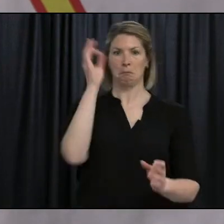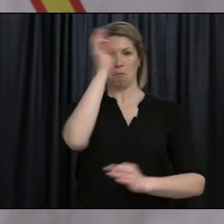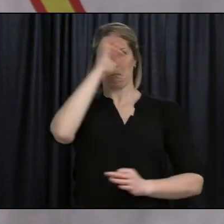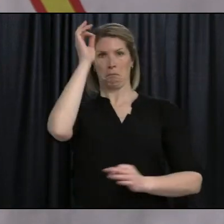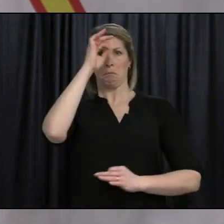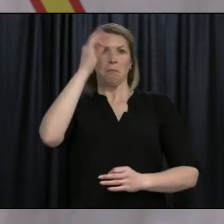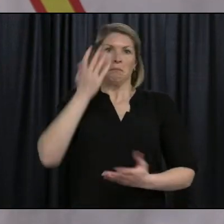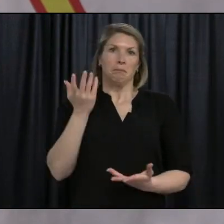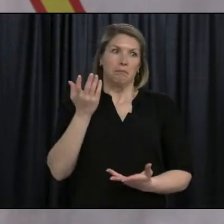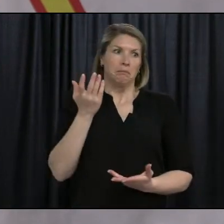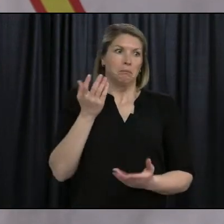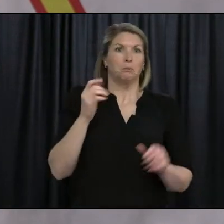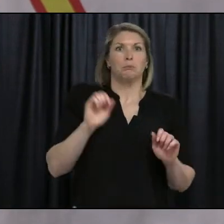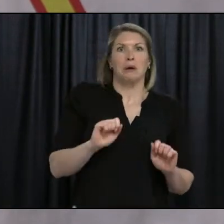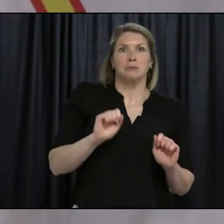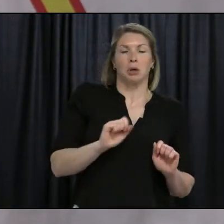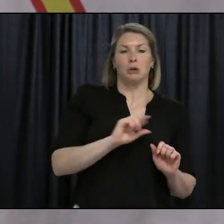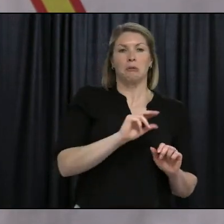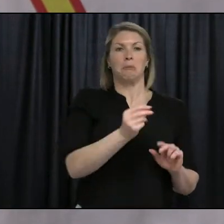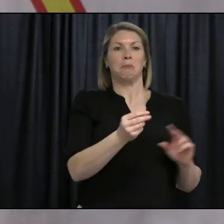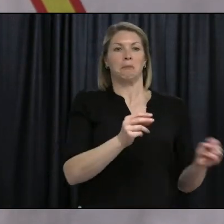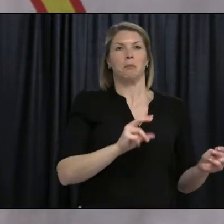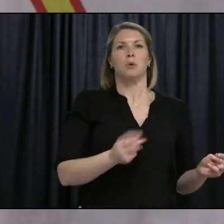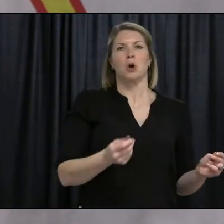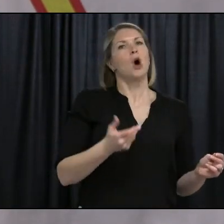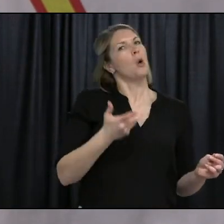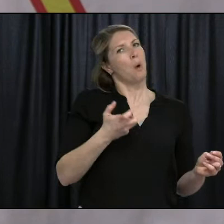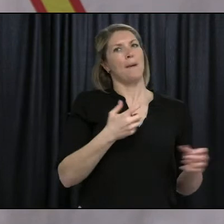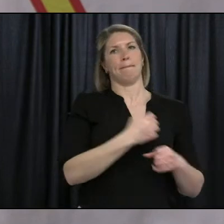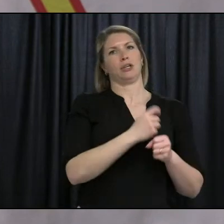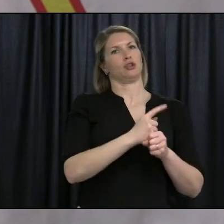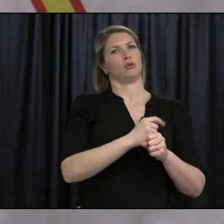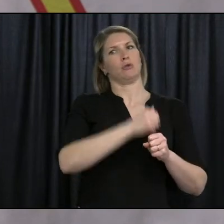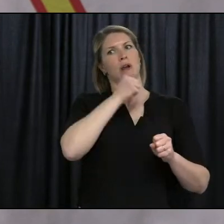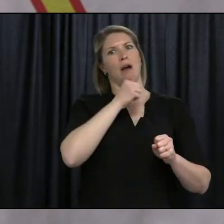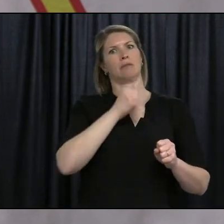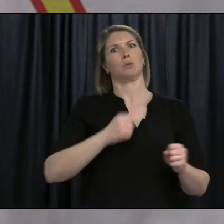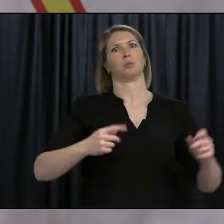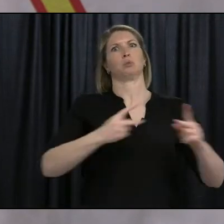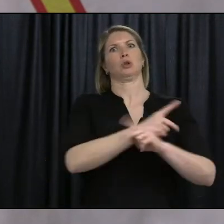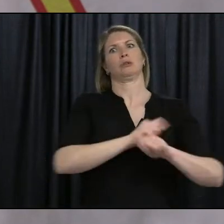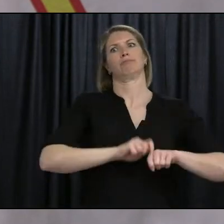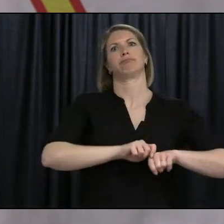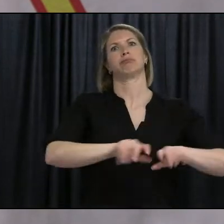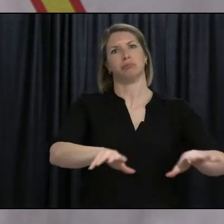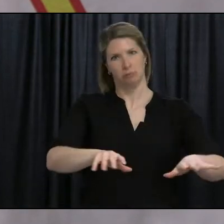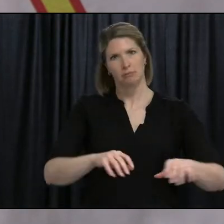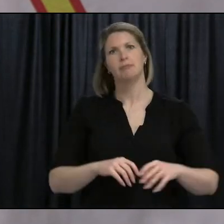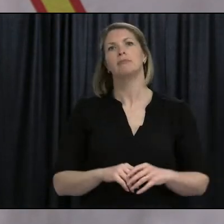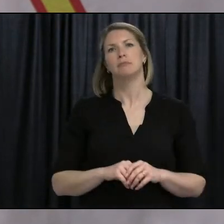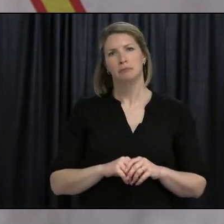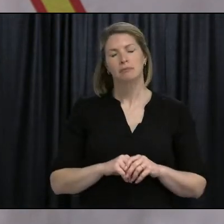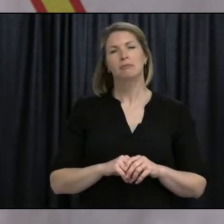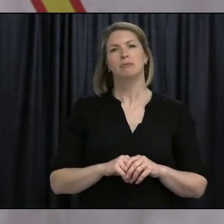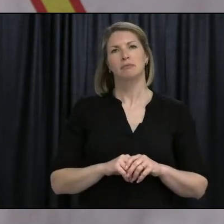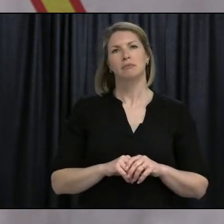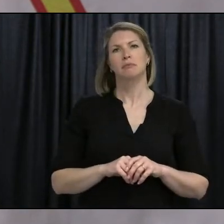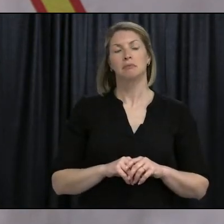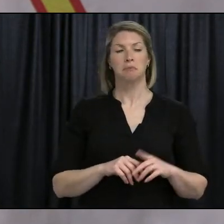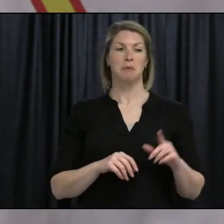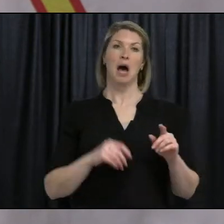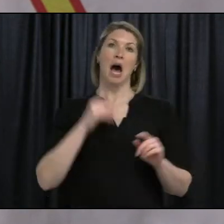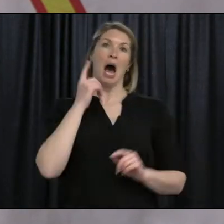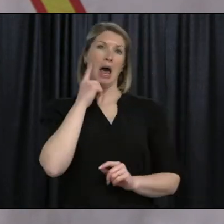well, be passing it on. We want to try to reduce that forward spread as much as possible. By all accounts, this looks